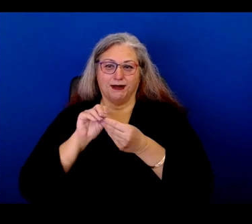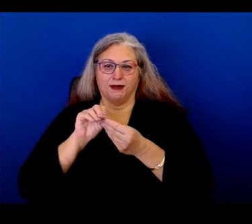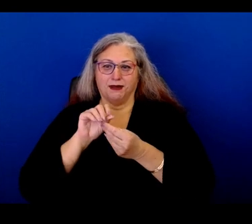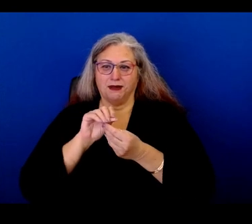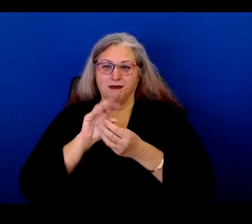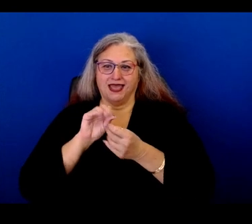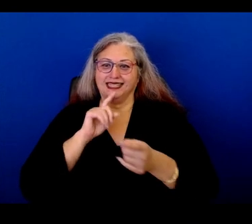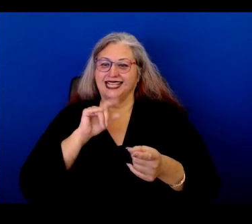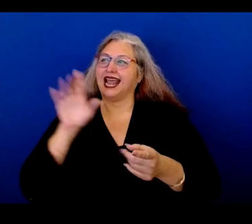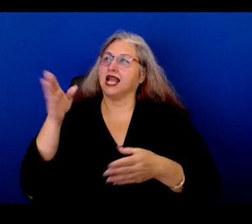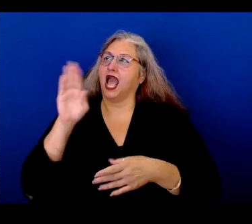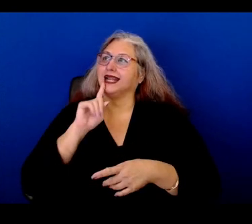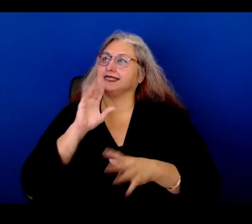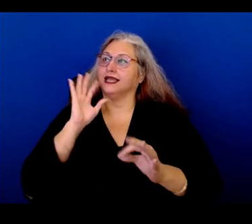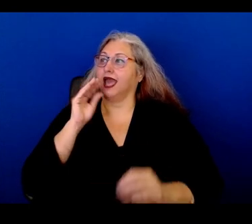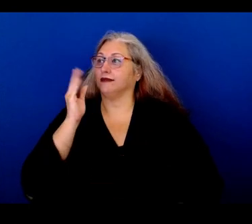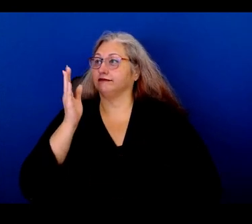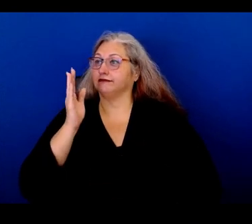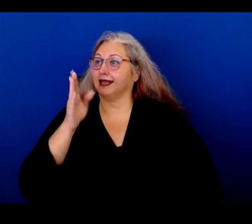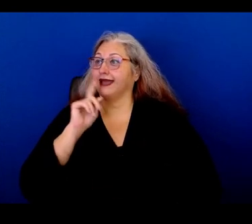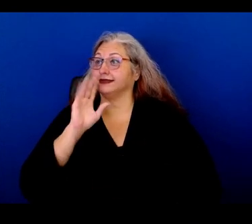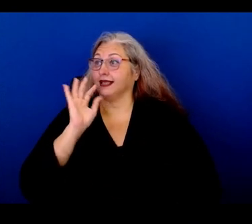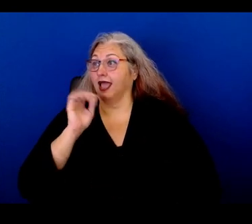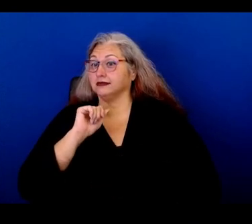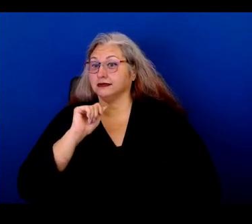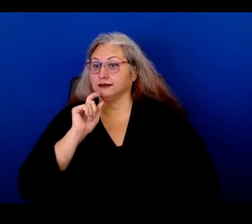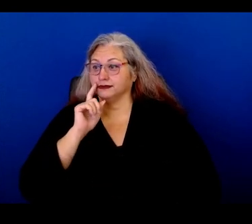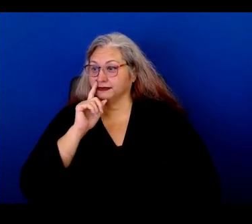Your cat's like, God's a cat. Okay, God's a cat.